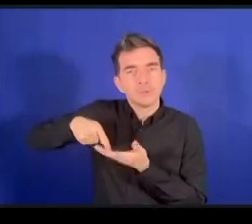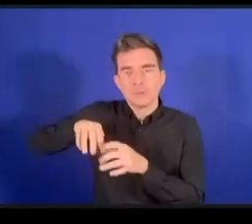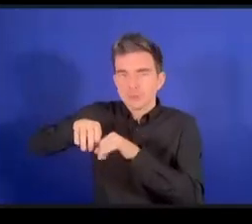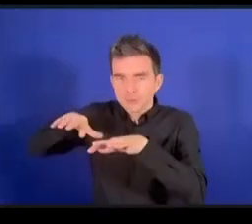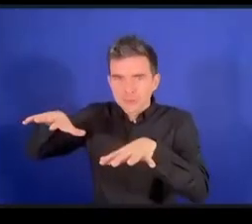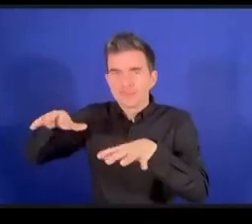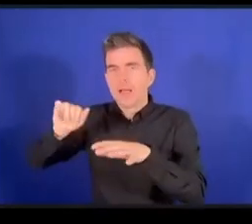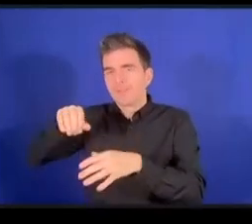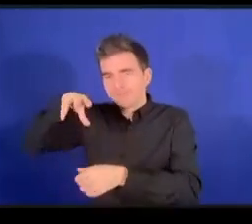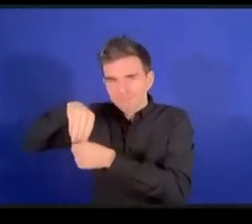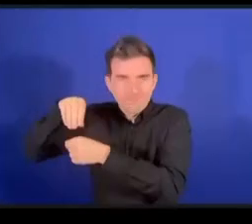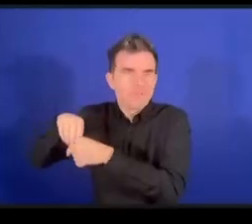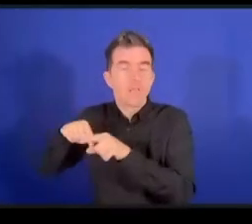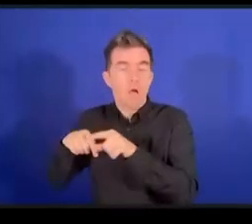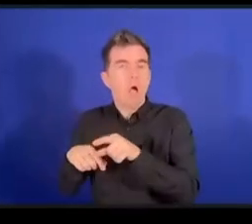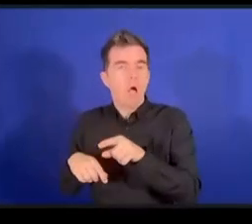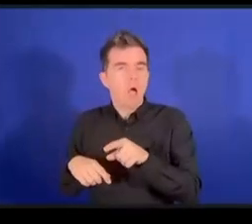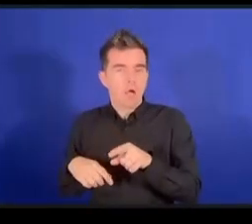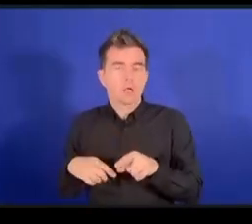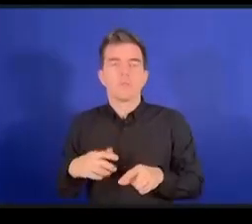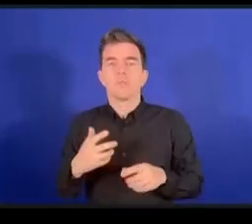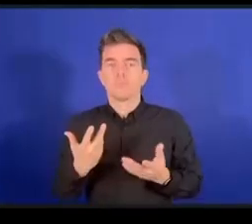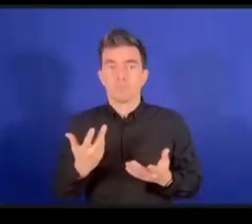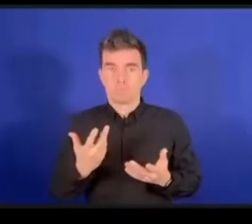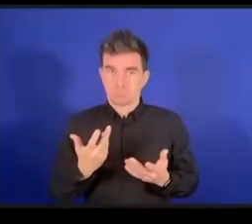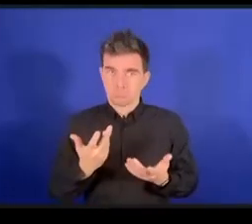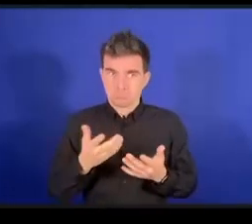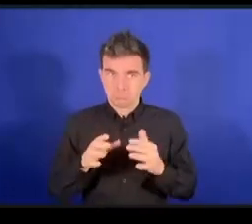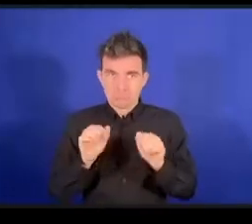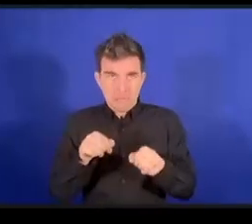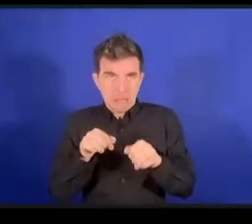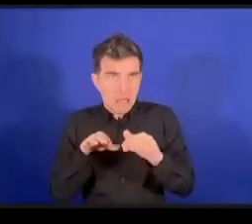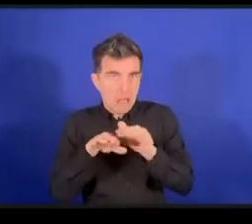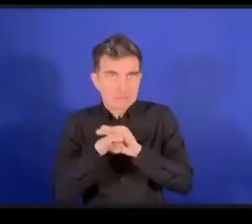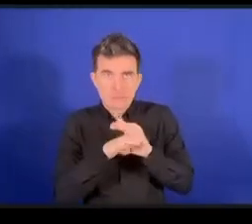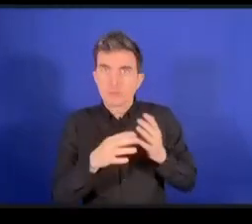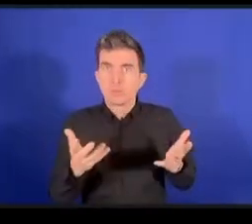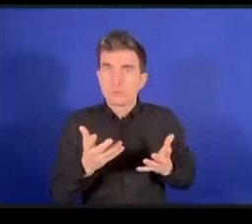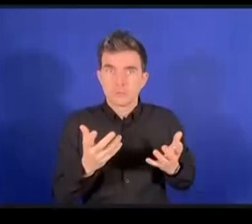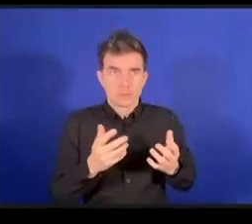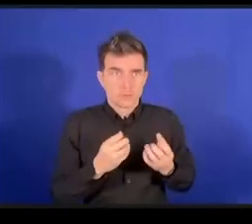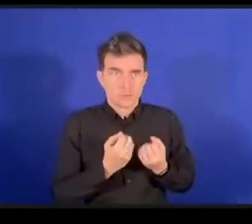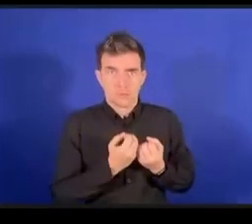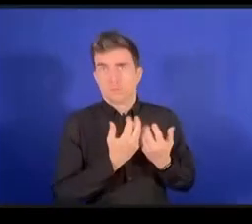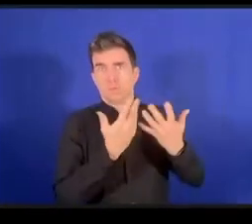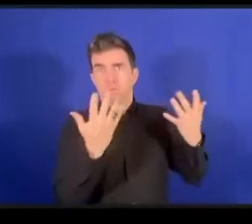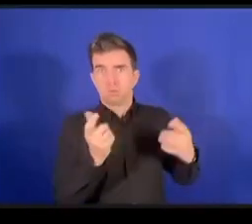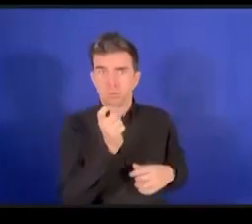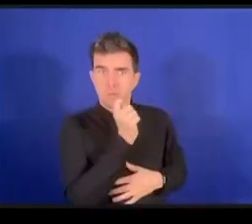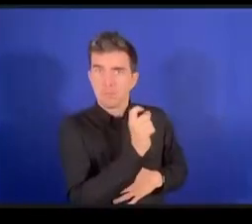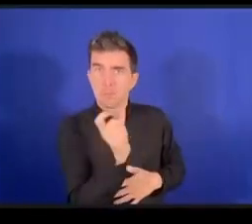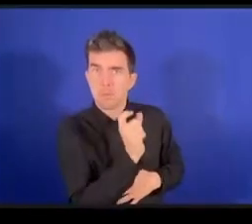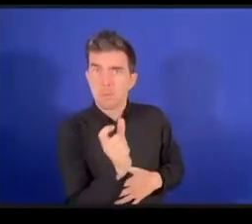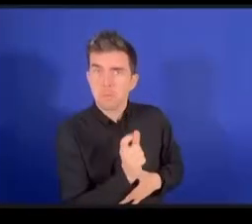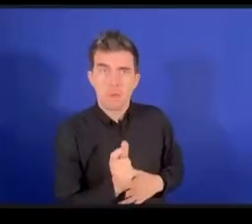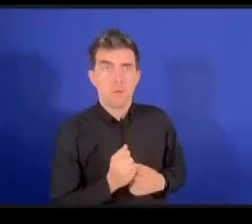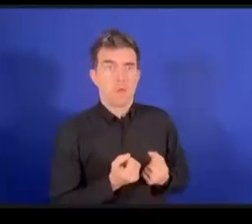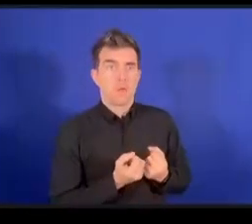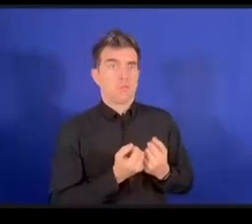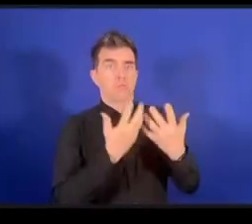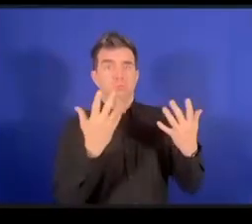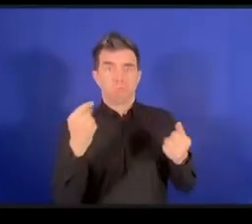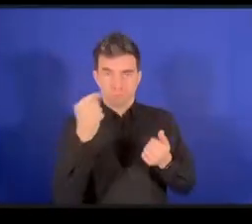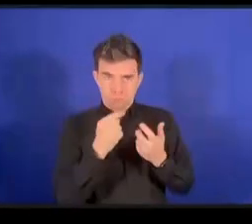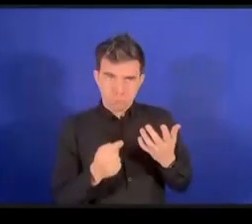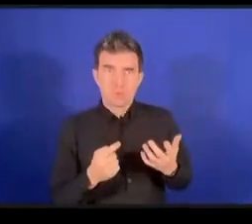Instead of making an app, a very abstruse query, you make your query that looks like a sentence, and the system replies with something that